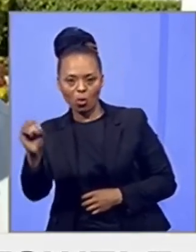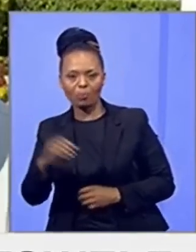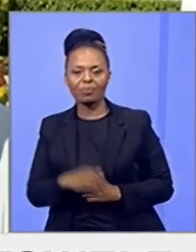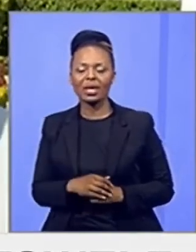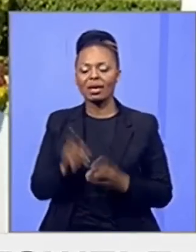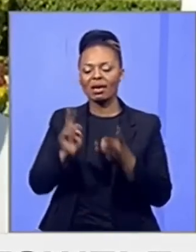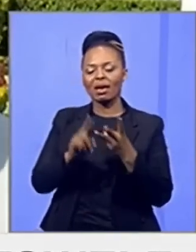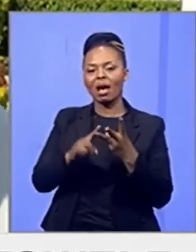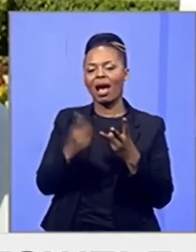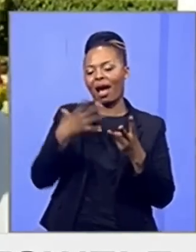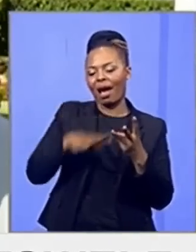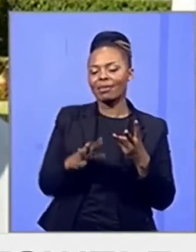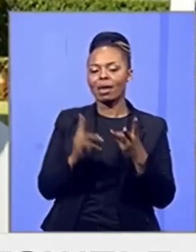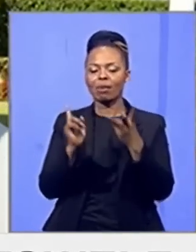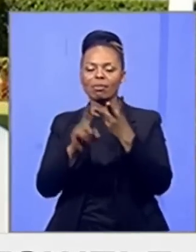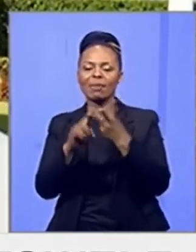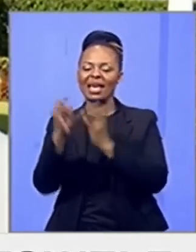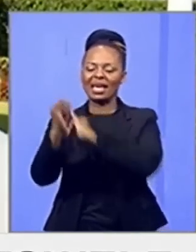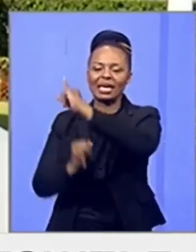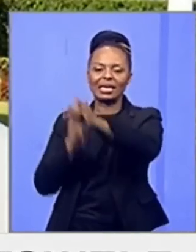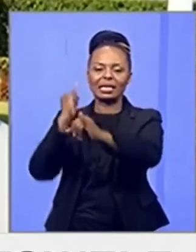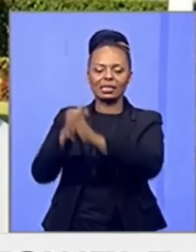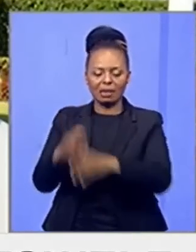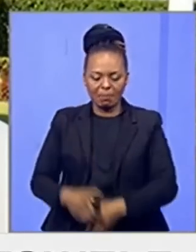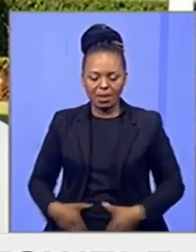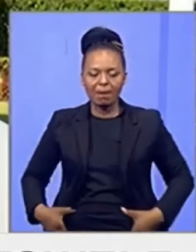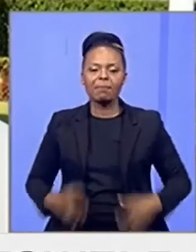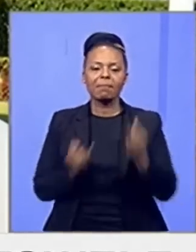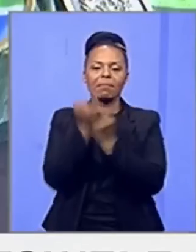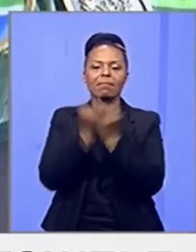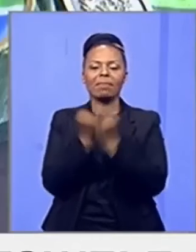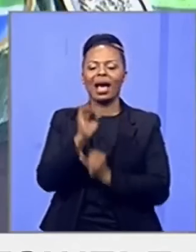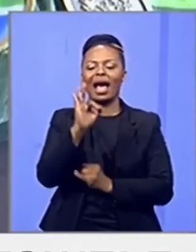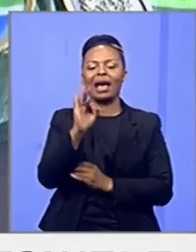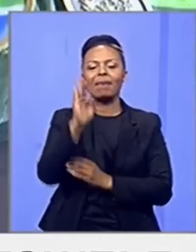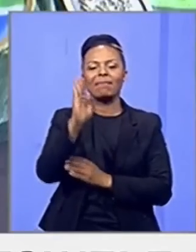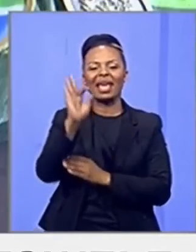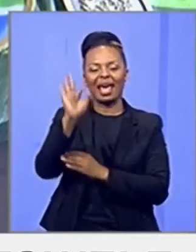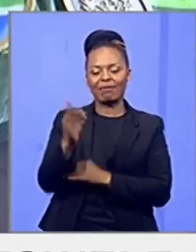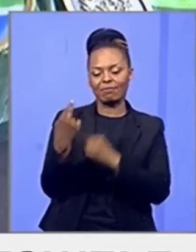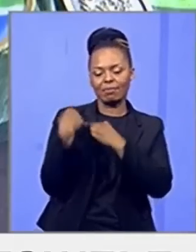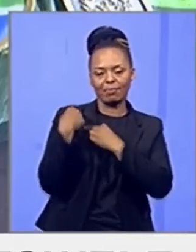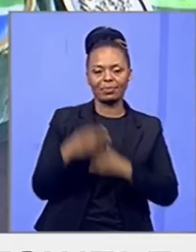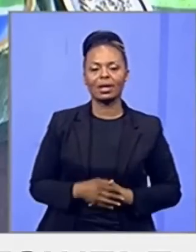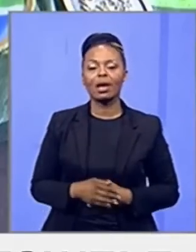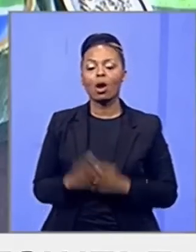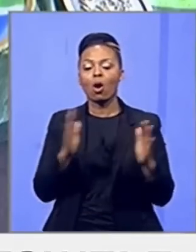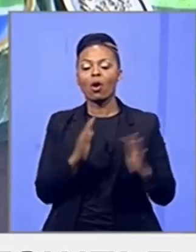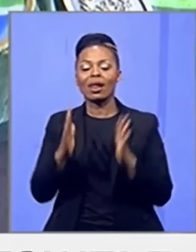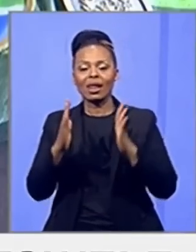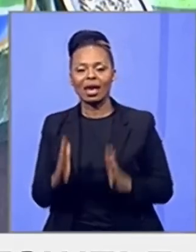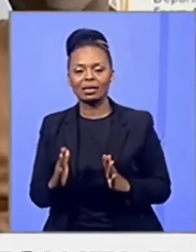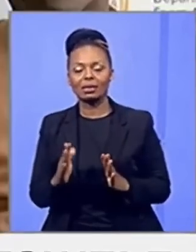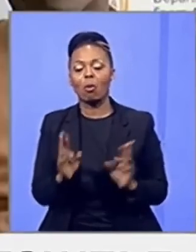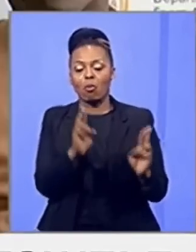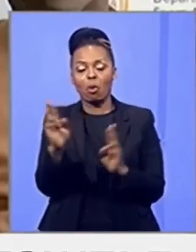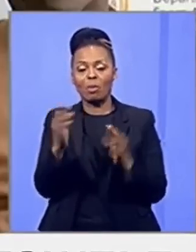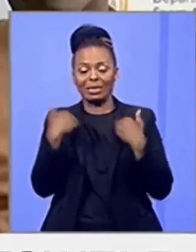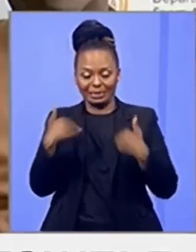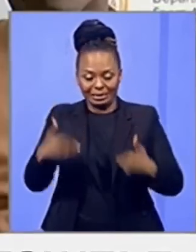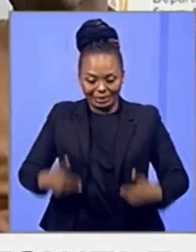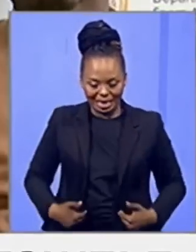1 international title that is sanctioned by the IBF. Barulaganyi ba holofetse gore tiragalo ya ka Sontaga ka